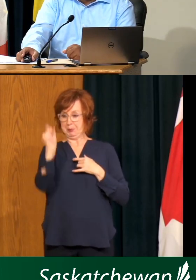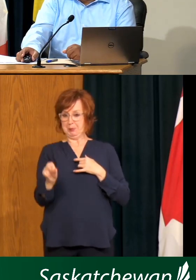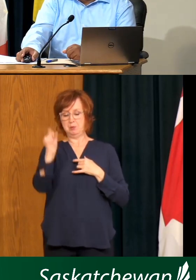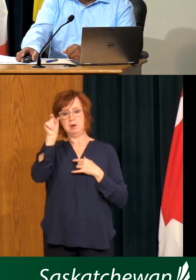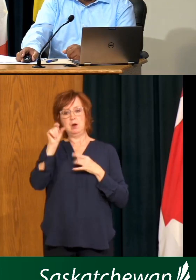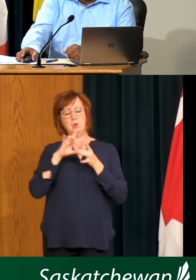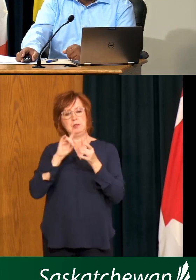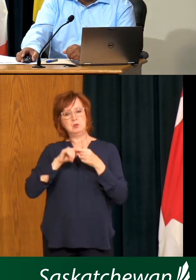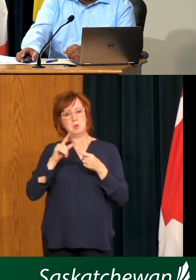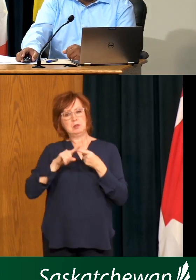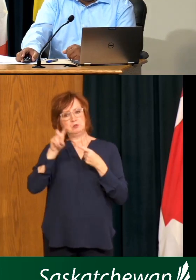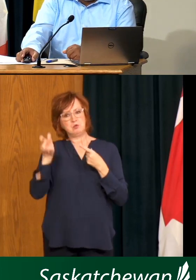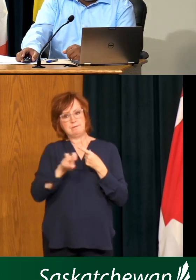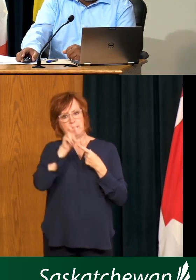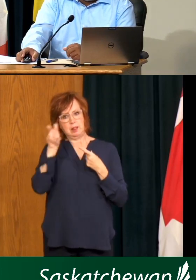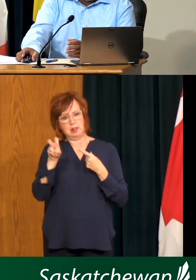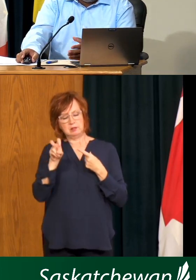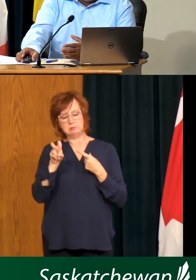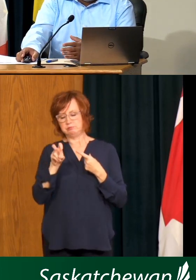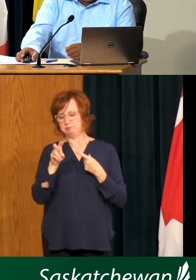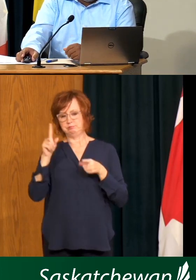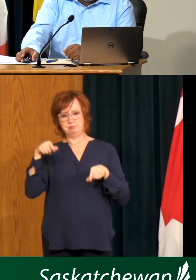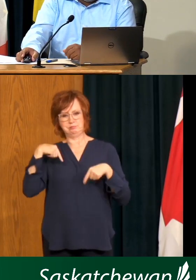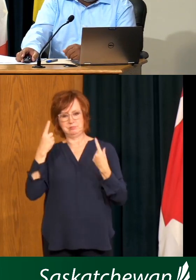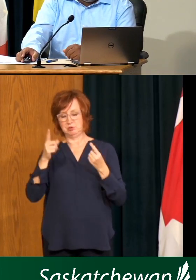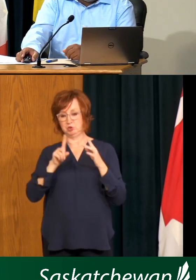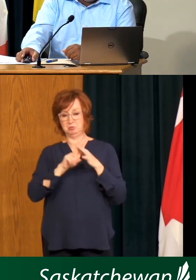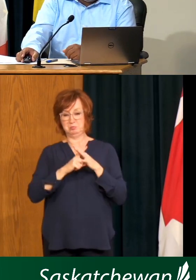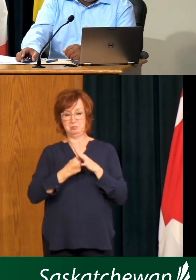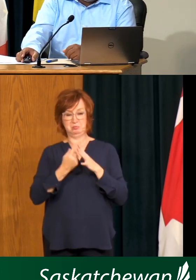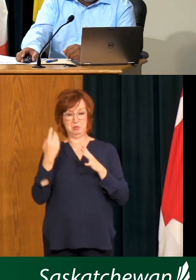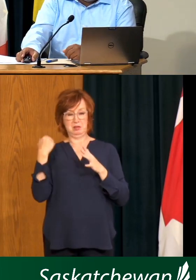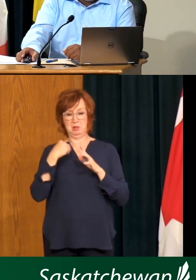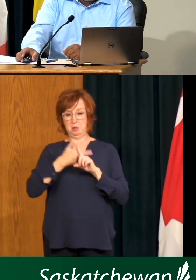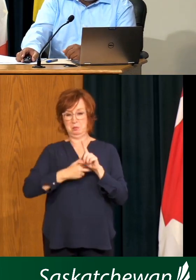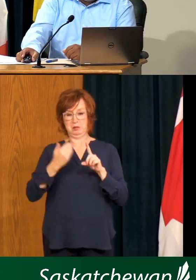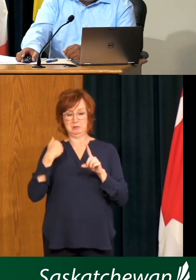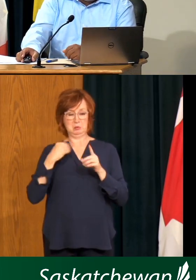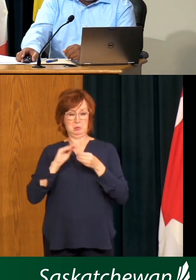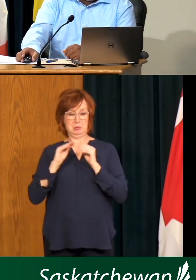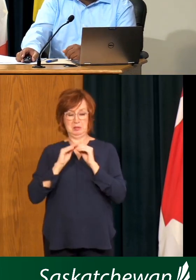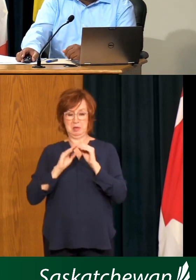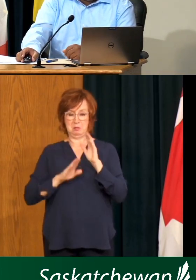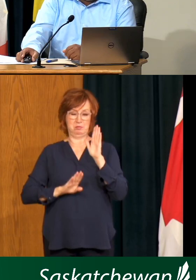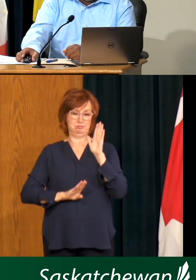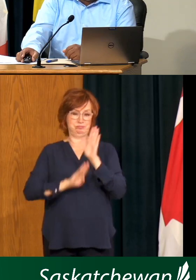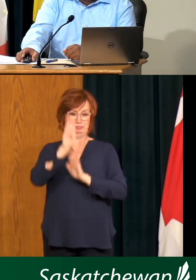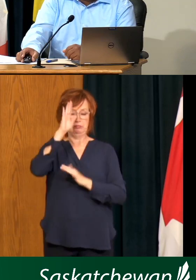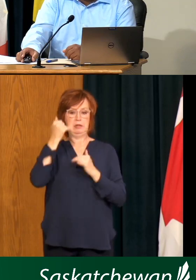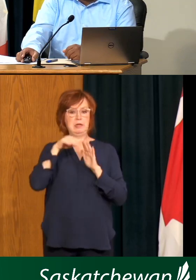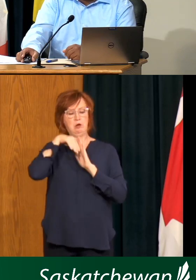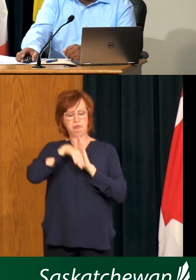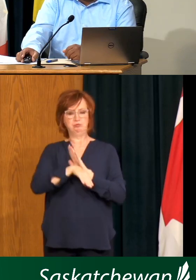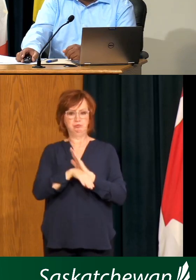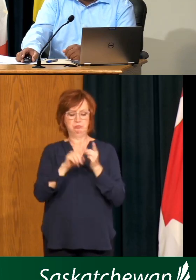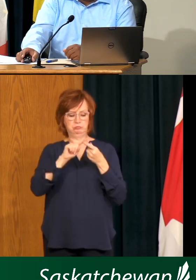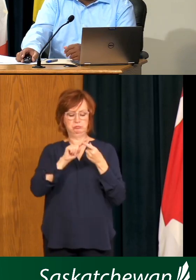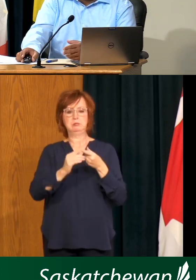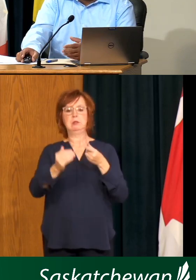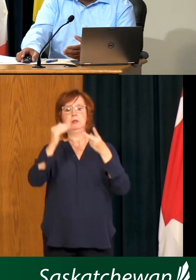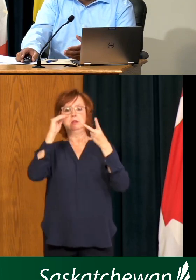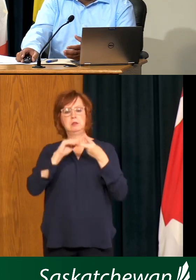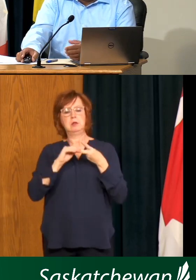continued at much lower levels throughout the last 3 to 4 months. And then most of our cases, which have been